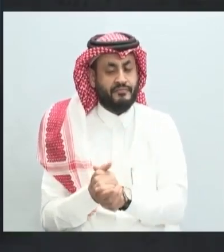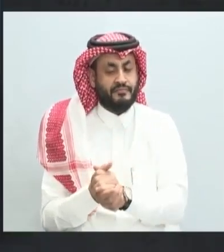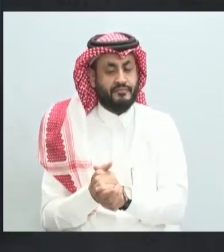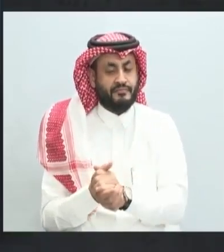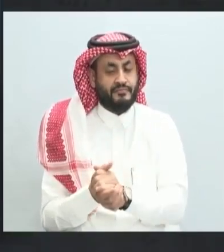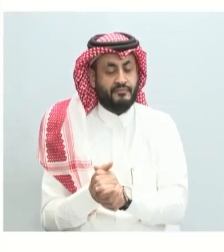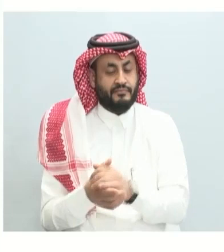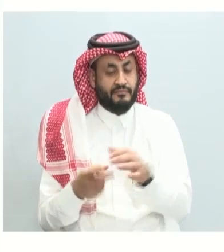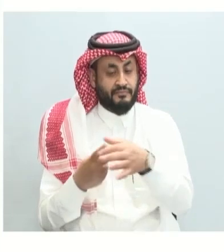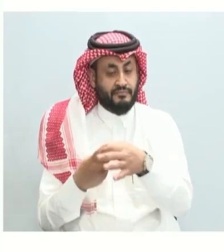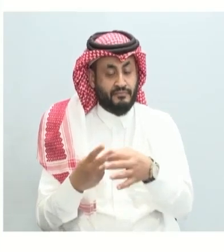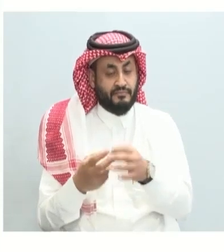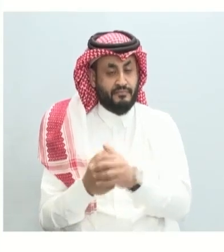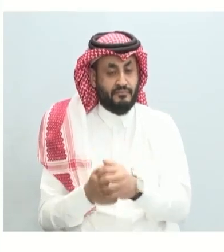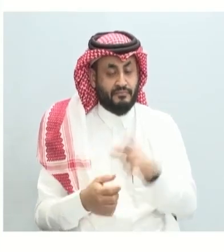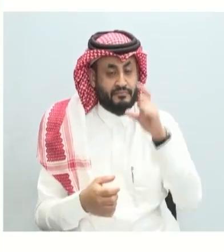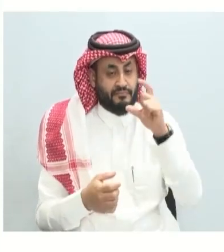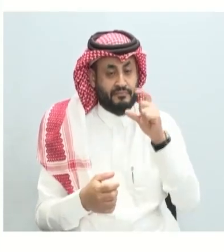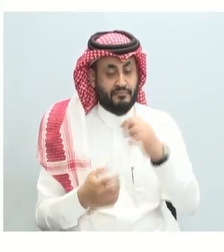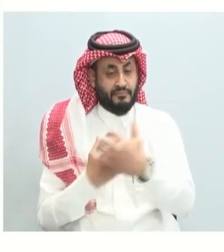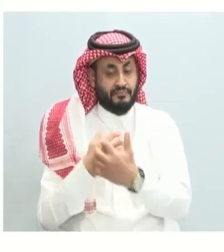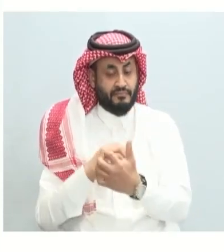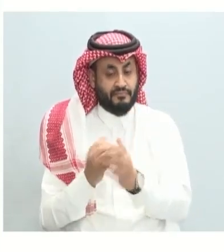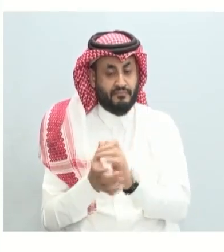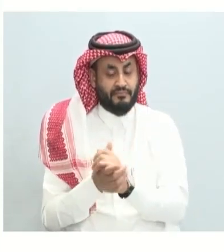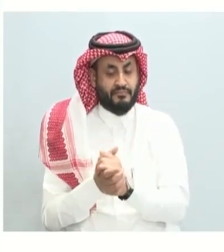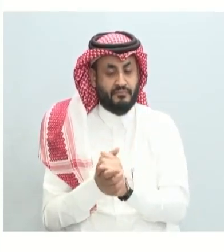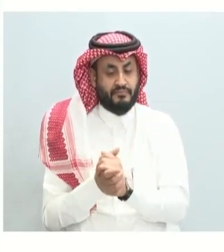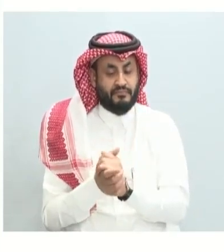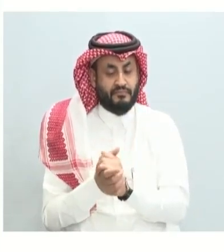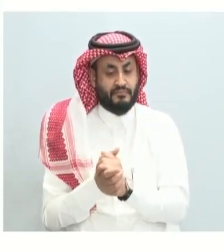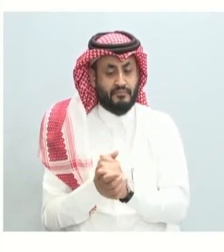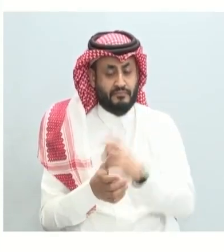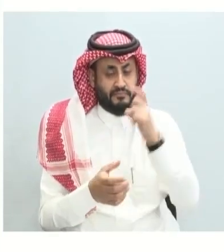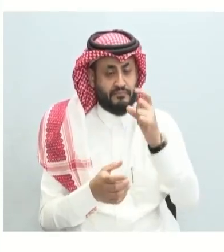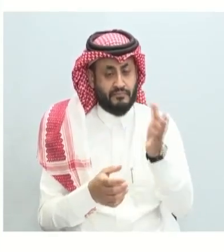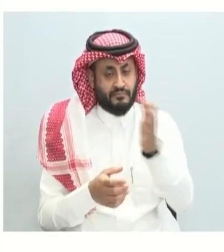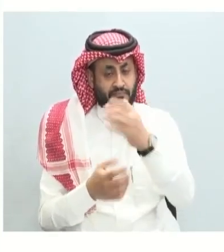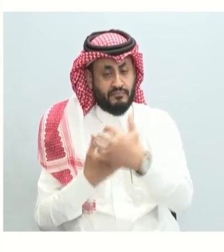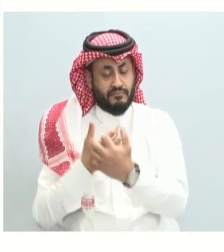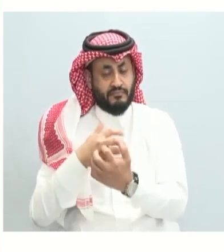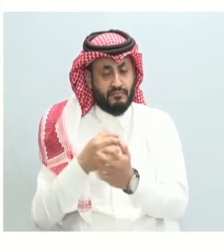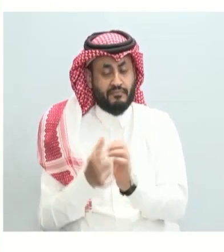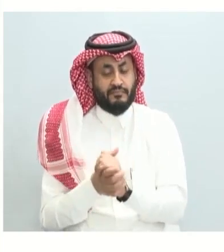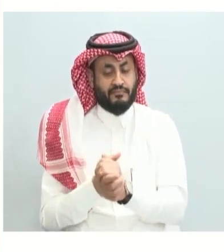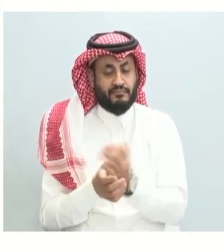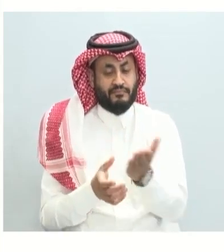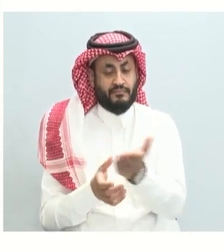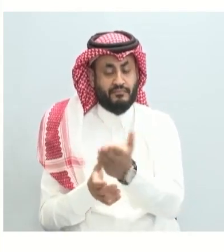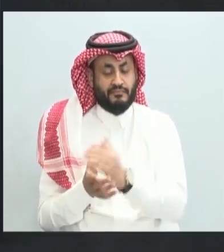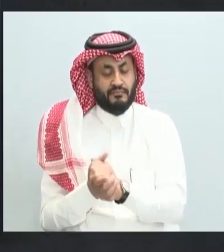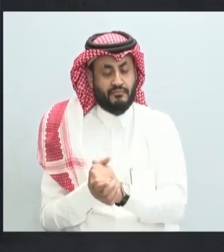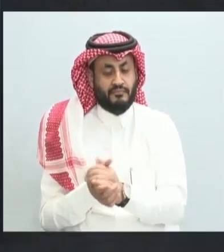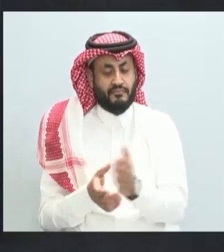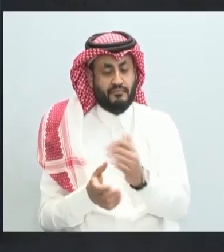He is blue and orange. He is blue and orange.